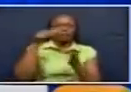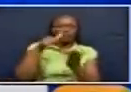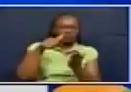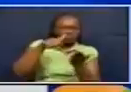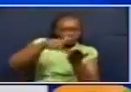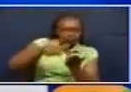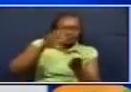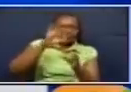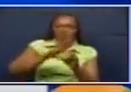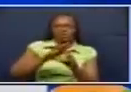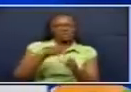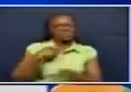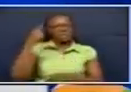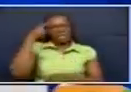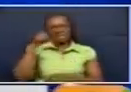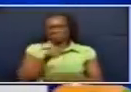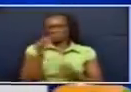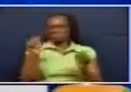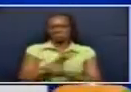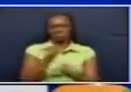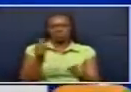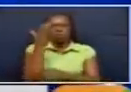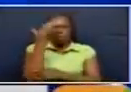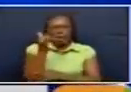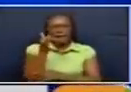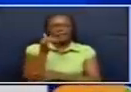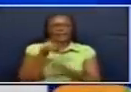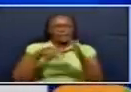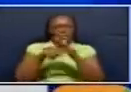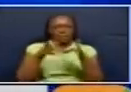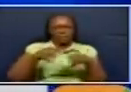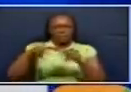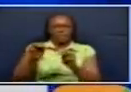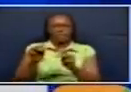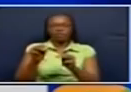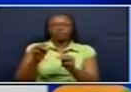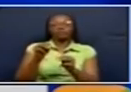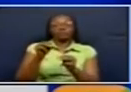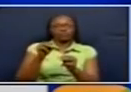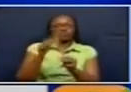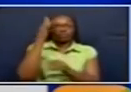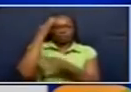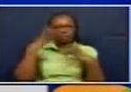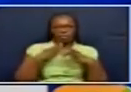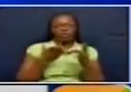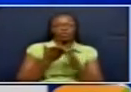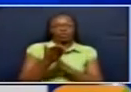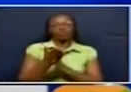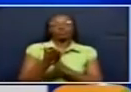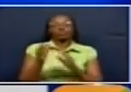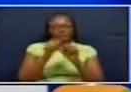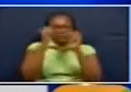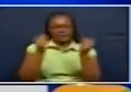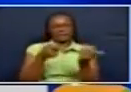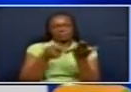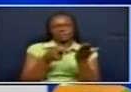I don't think it is founded, because the primary method of identification on election day will be biometrics, as we have demonstrated